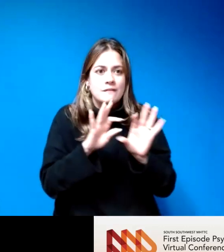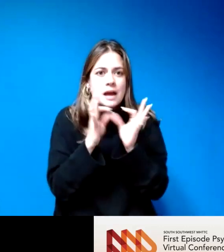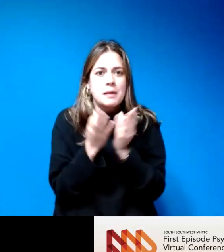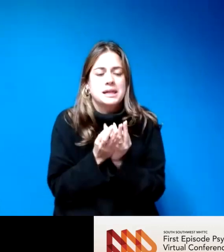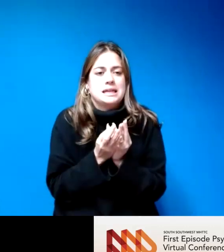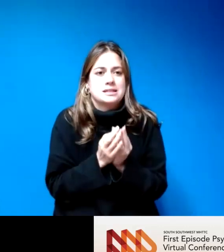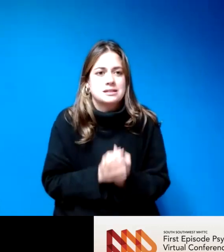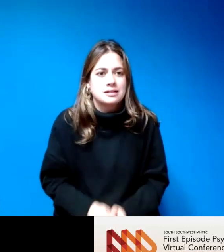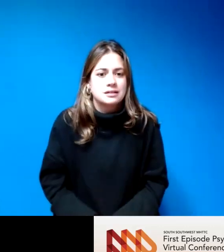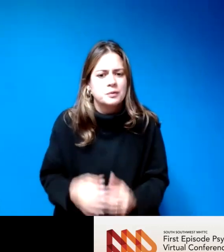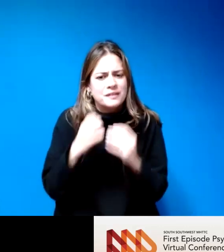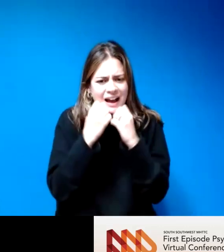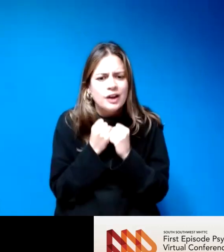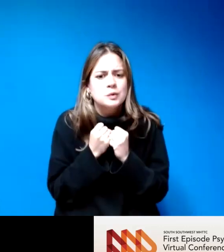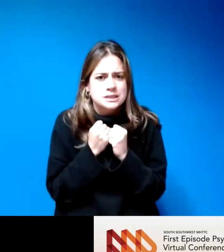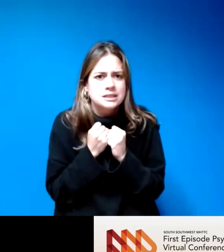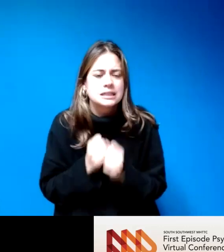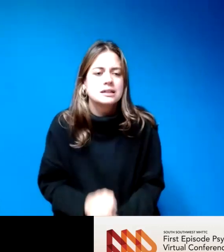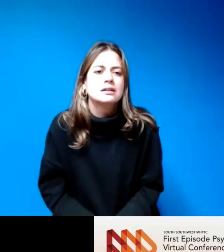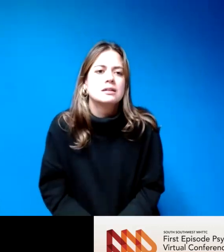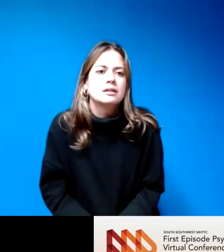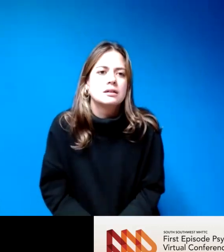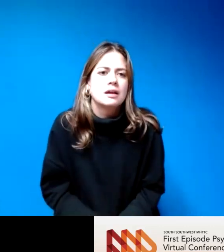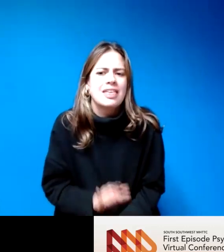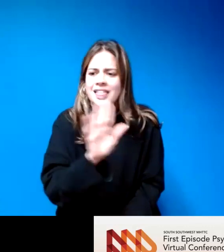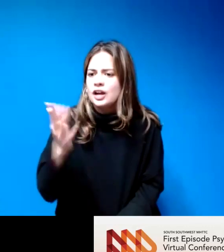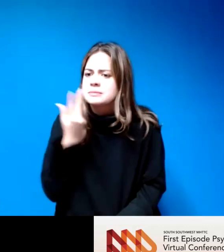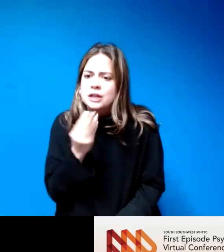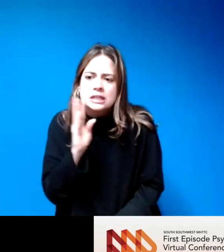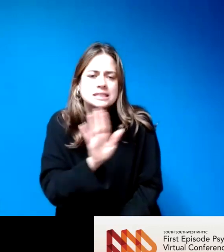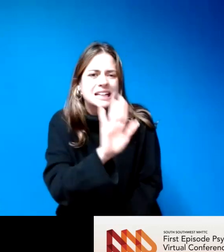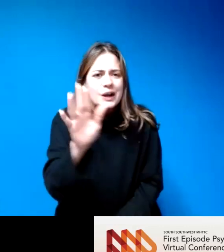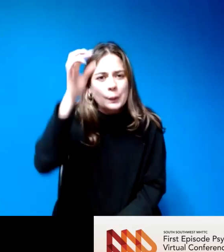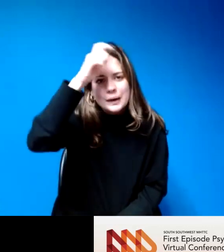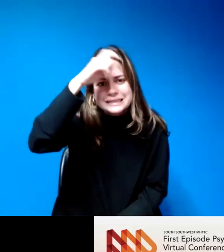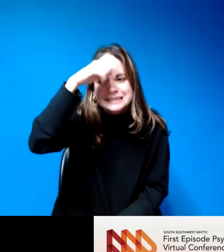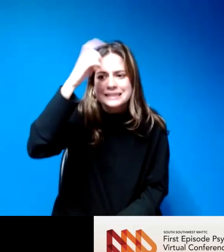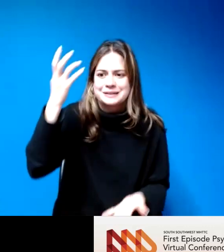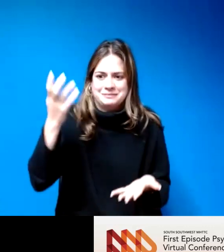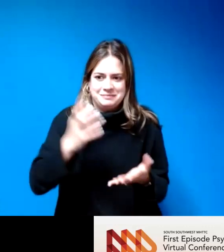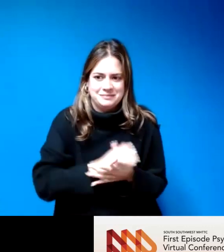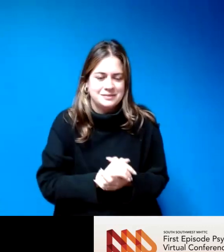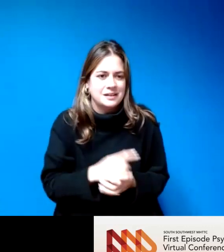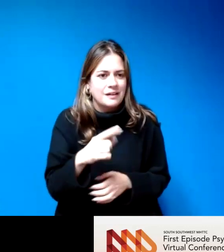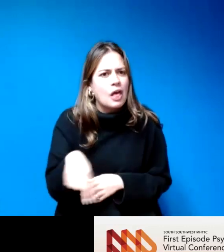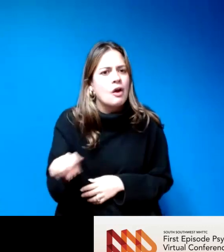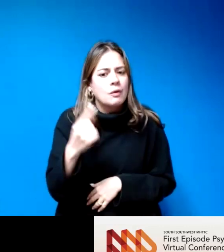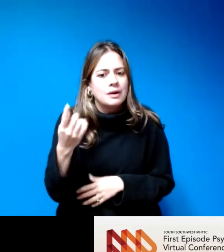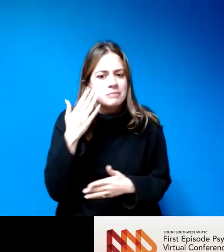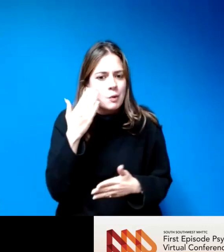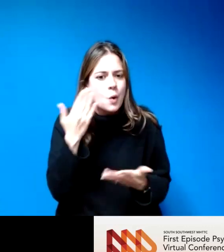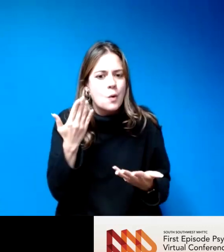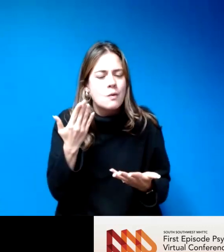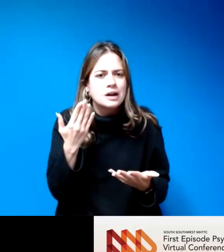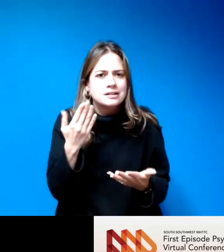and truly values their experiences and their wisdom. They are the ones who know their loved ones the best. And I have